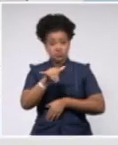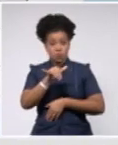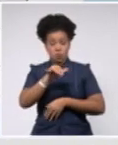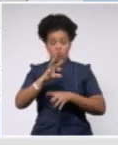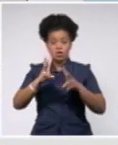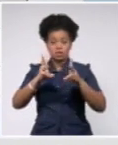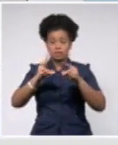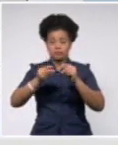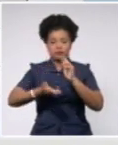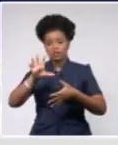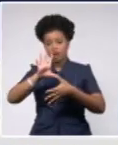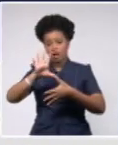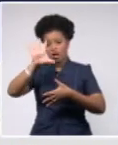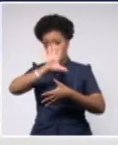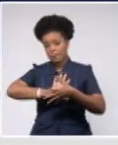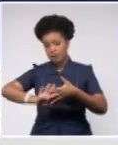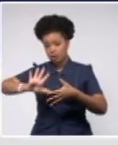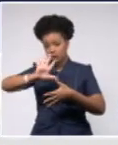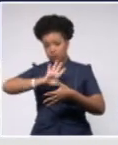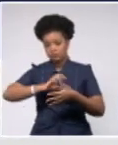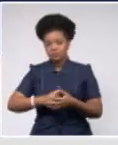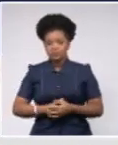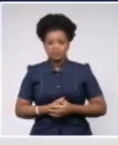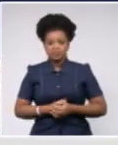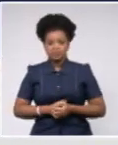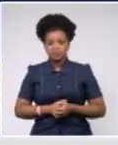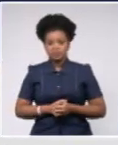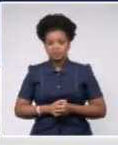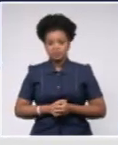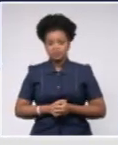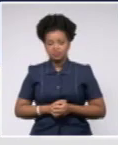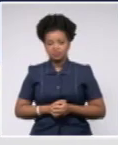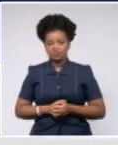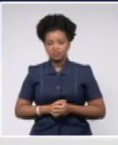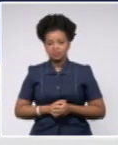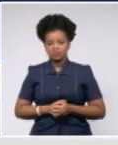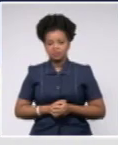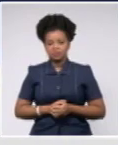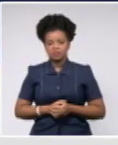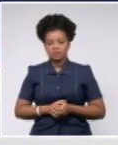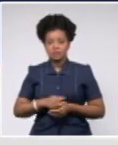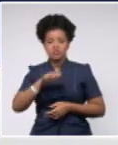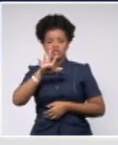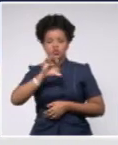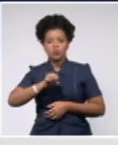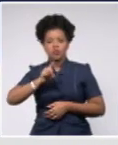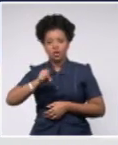3.10%. The region of the Americas, which accounts for